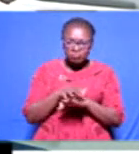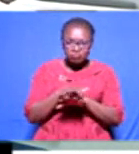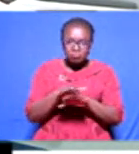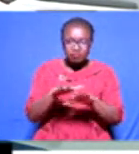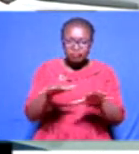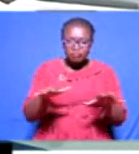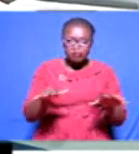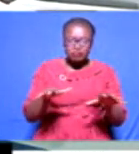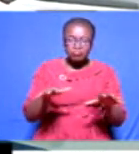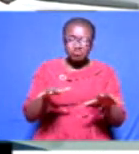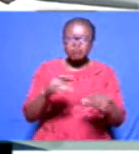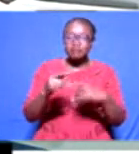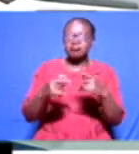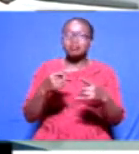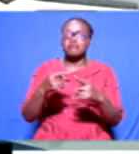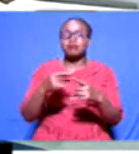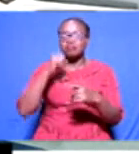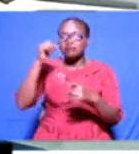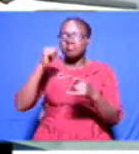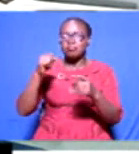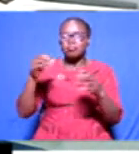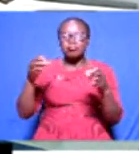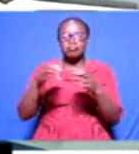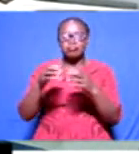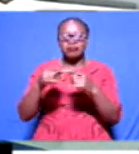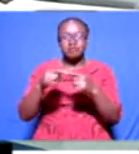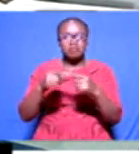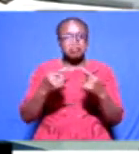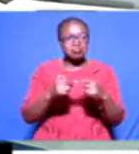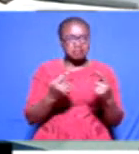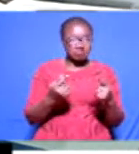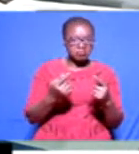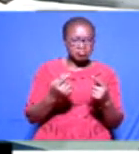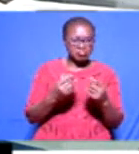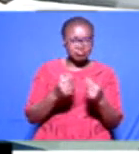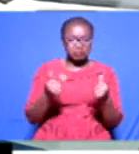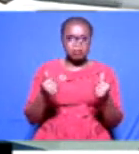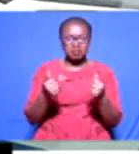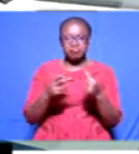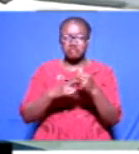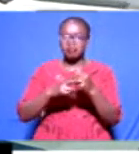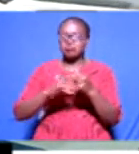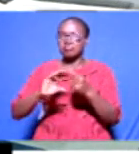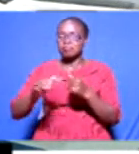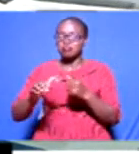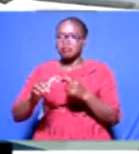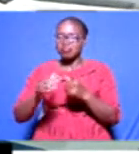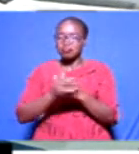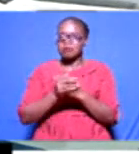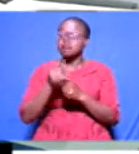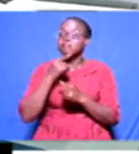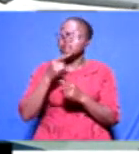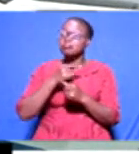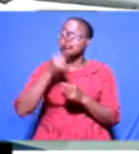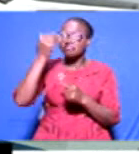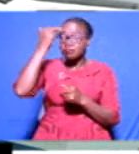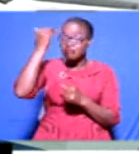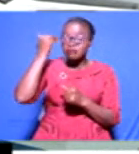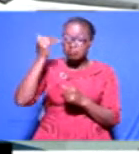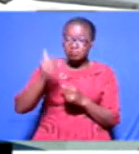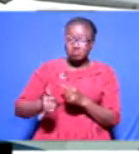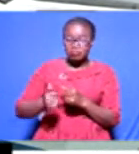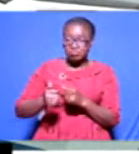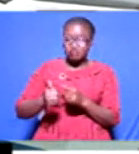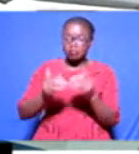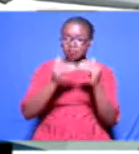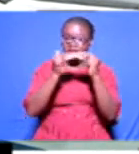political parties disputes tribunal, PPDT, in 7 counties. The CJ says the judiciary will leverage on